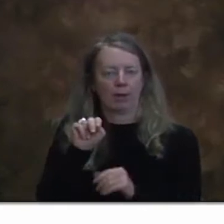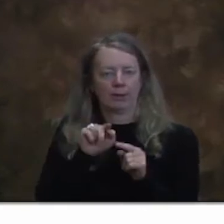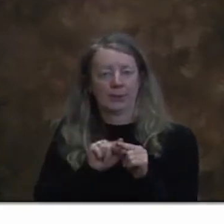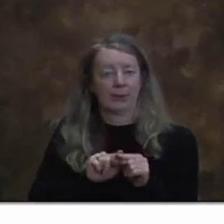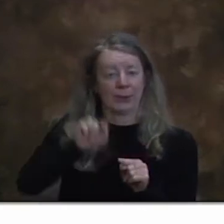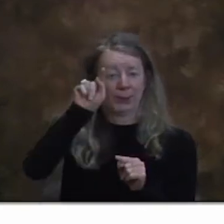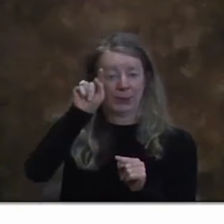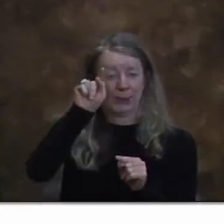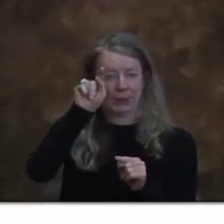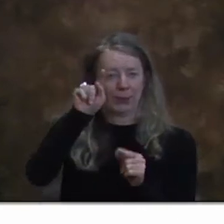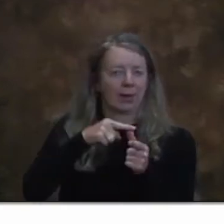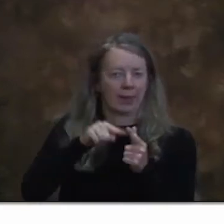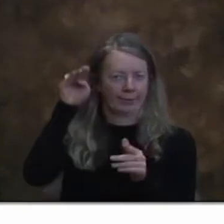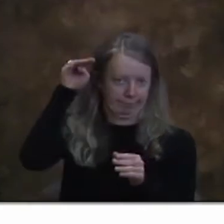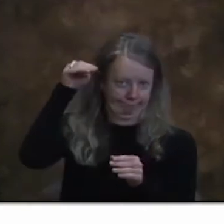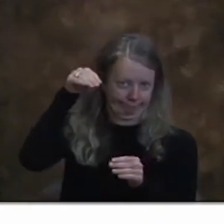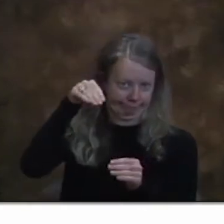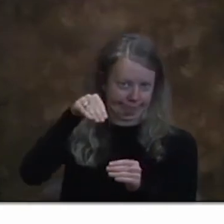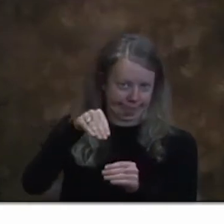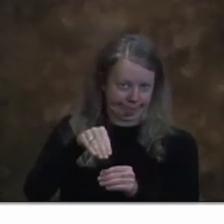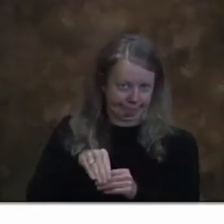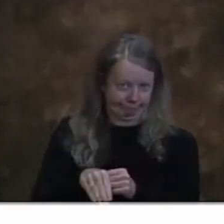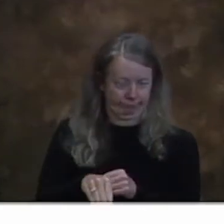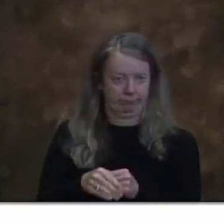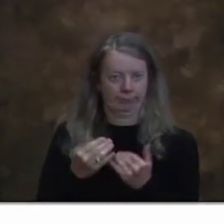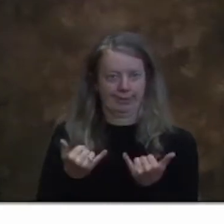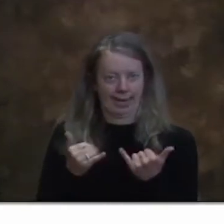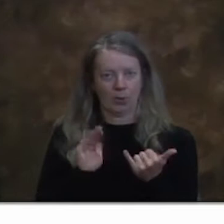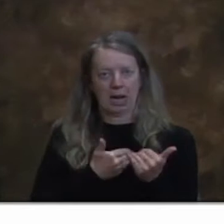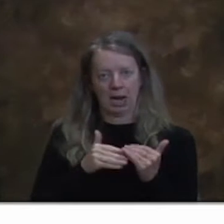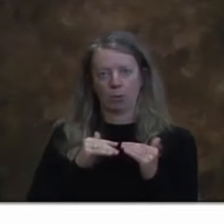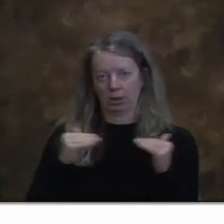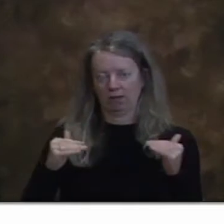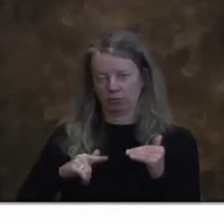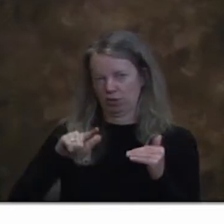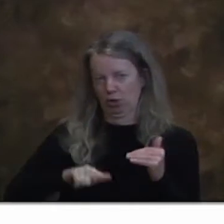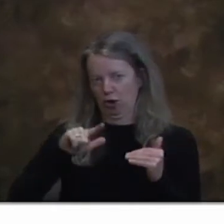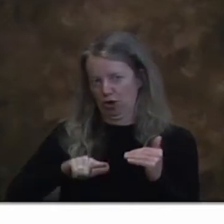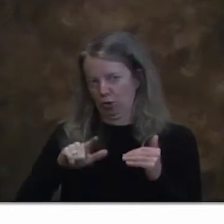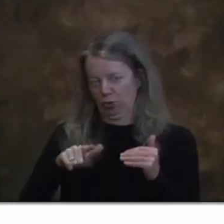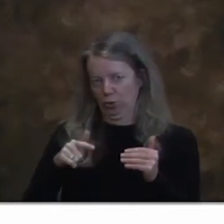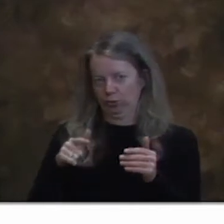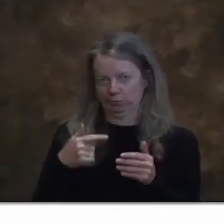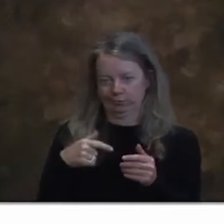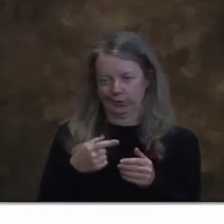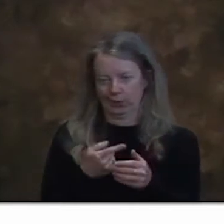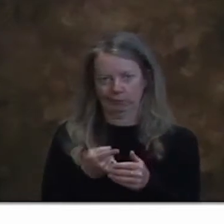very precipitous decline, and now we are at very low levels, and for the last 3 weeks have